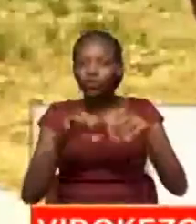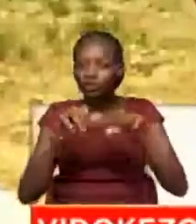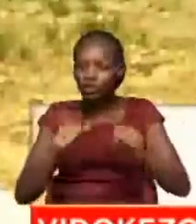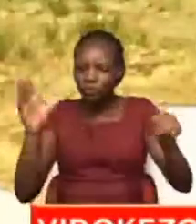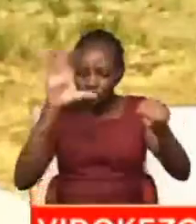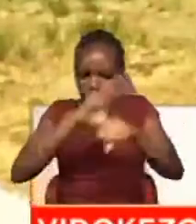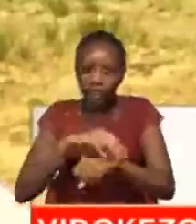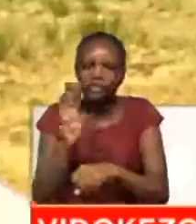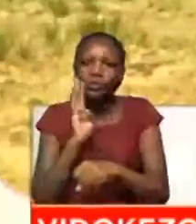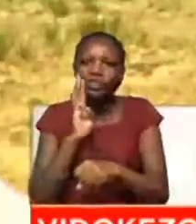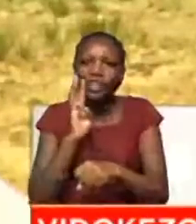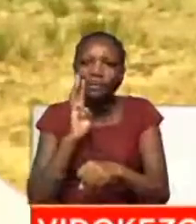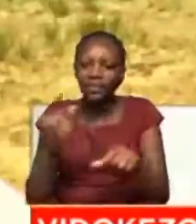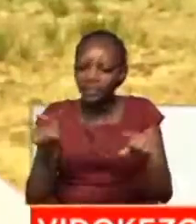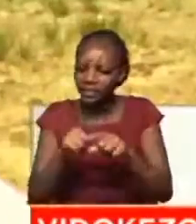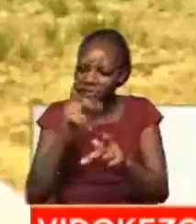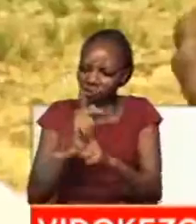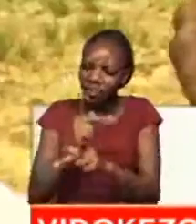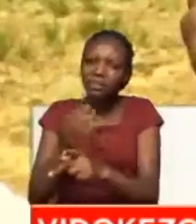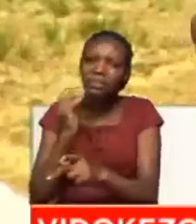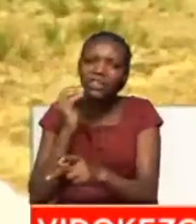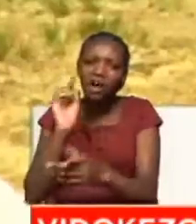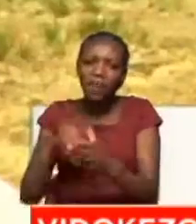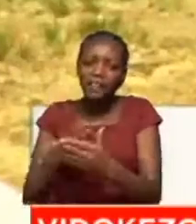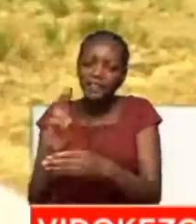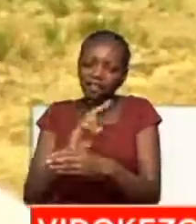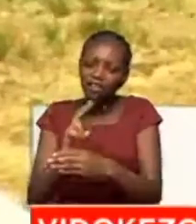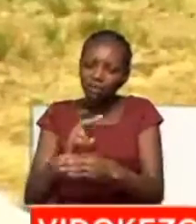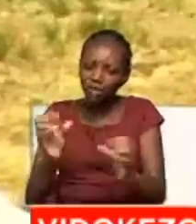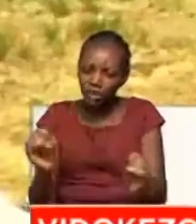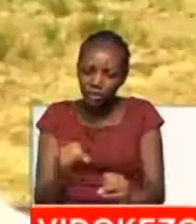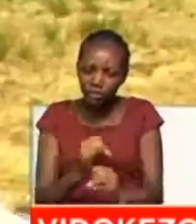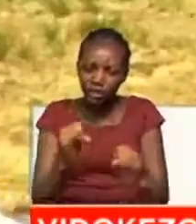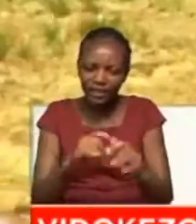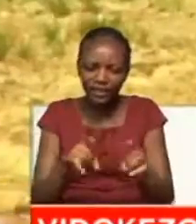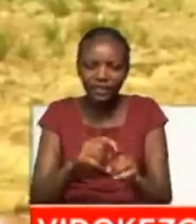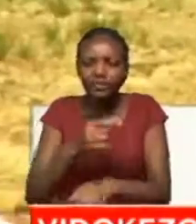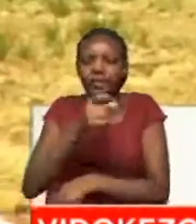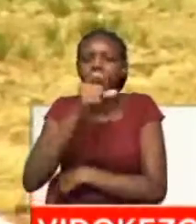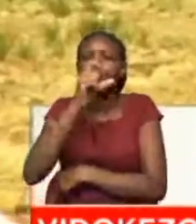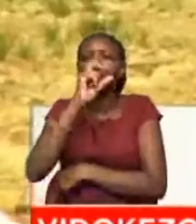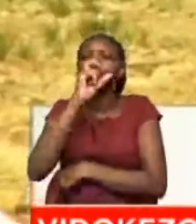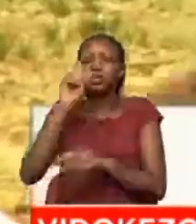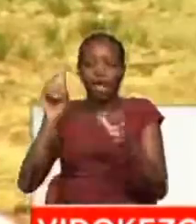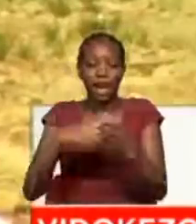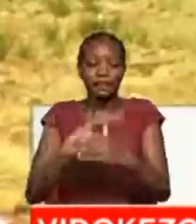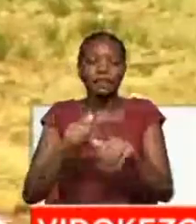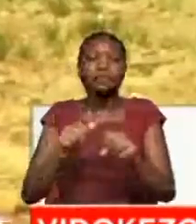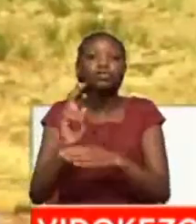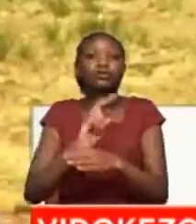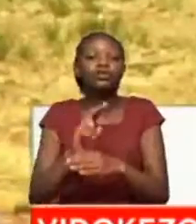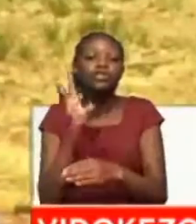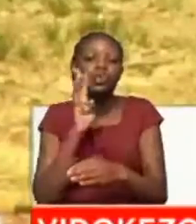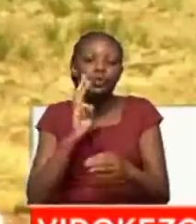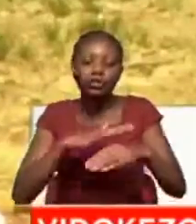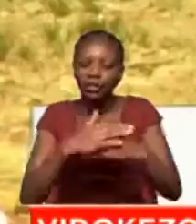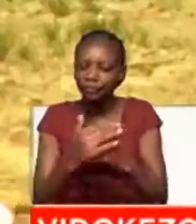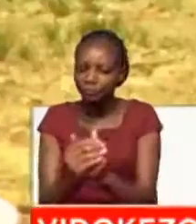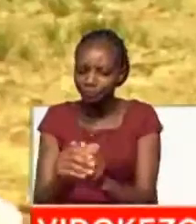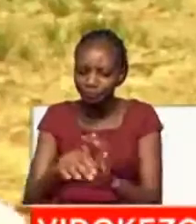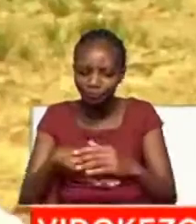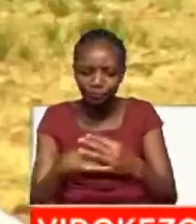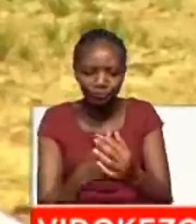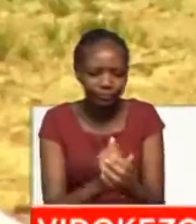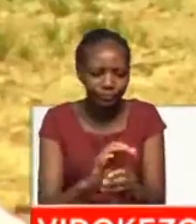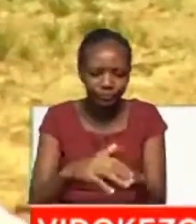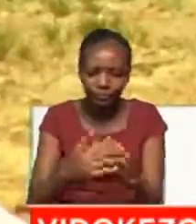kwa nyumba, they can use water for cleaning their items, they can use water to drink clean water, they can use water to wash their hand. As you know, now we want people to wash